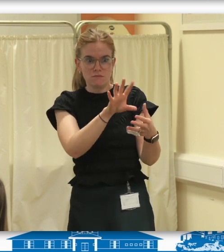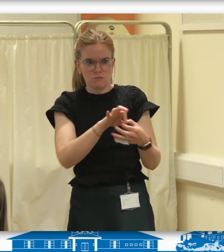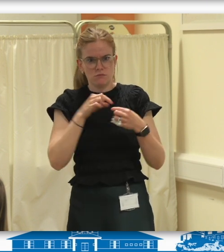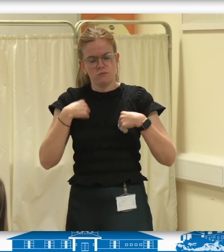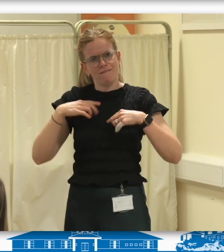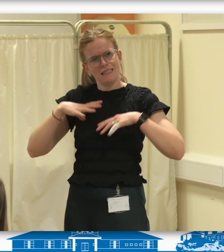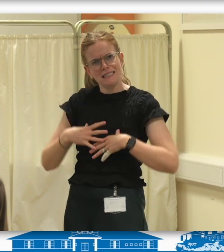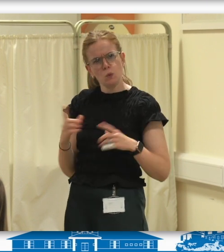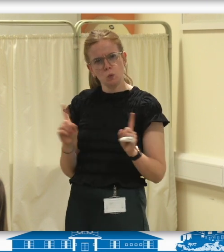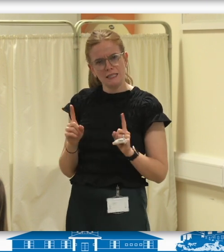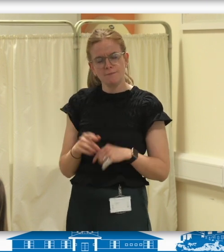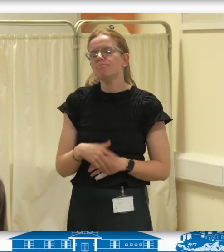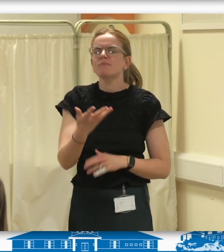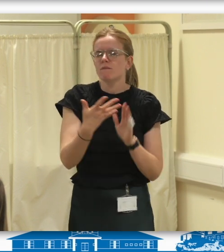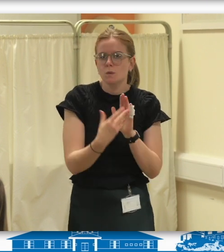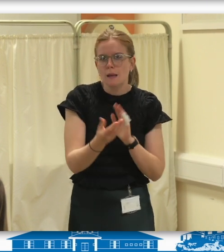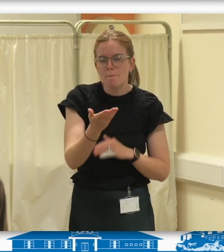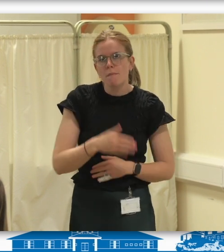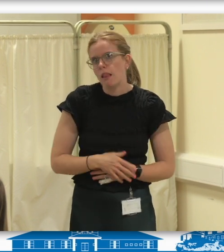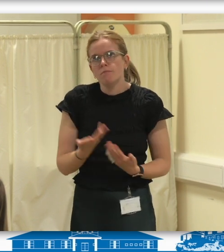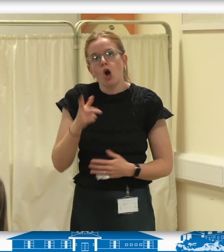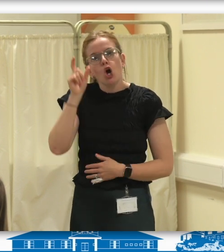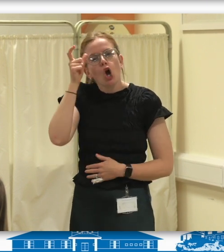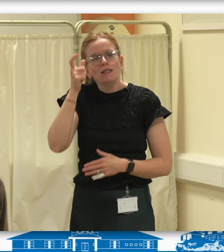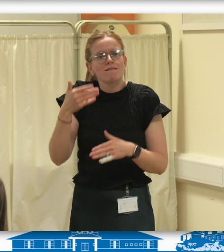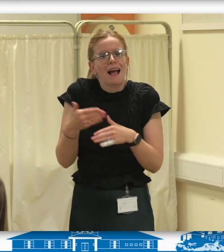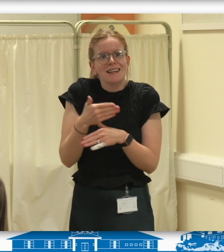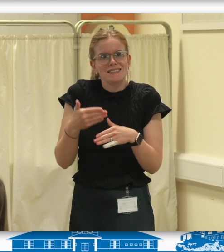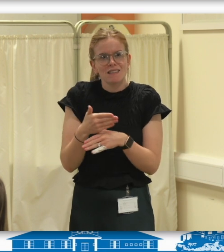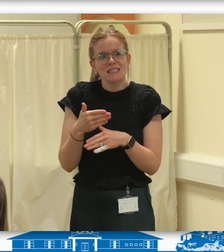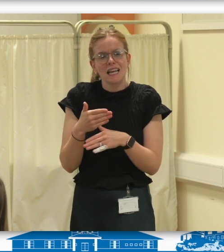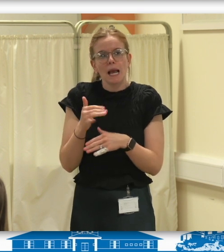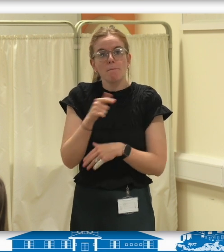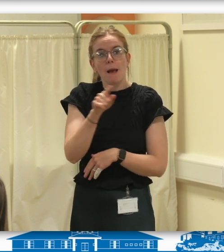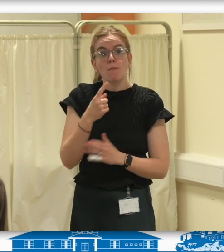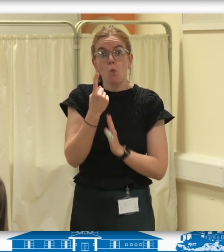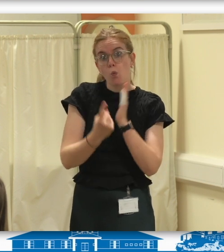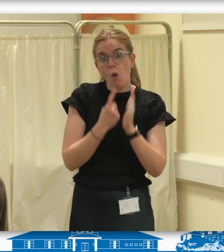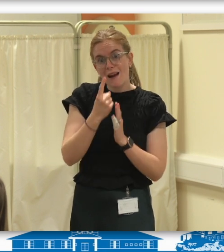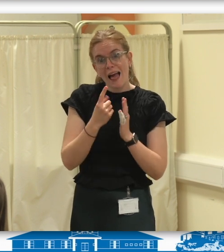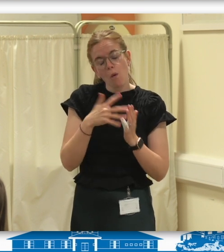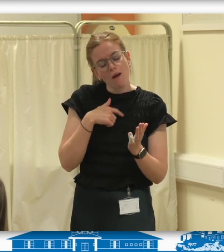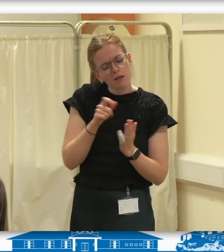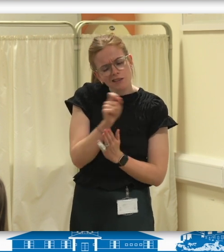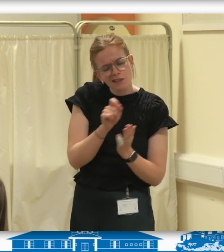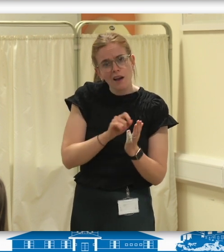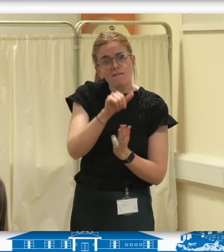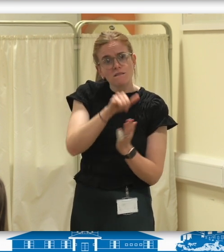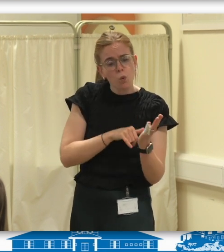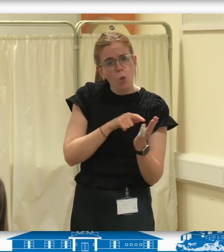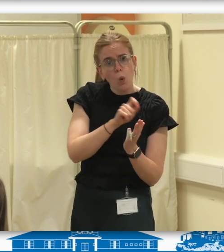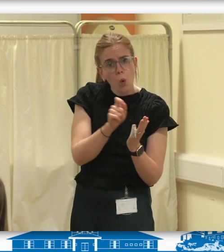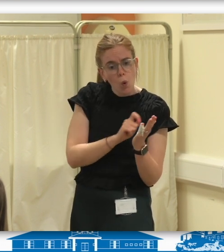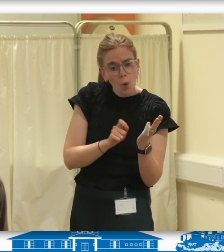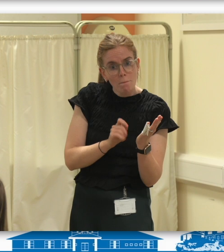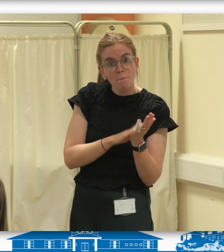fatigue. For example, cognitive activity, if you've just spent an hour completing a form, then you may need a